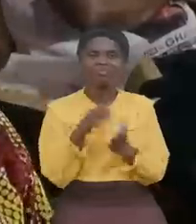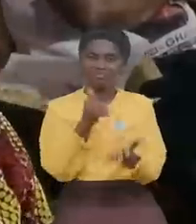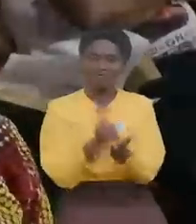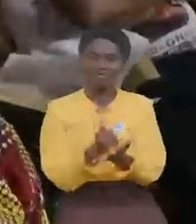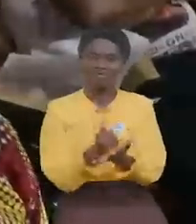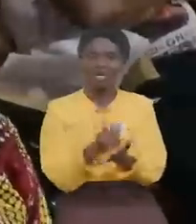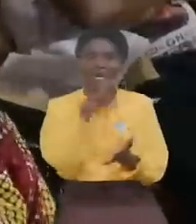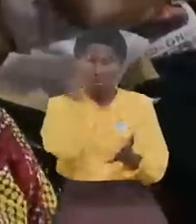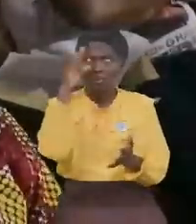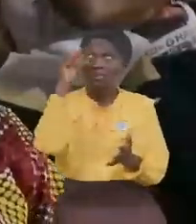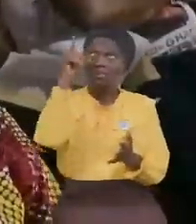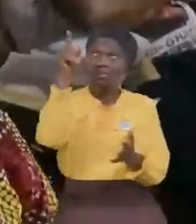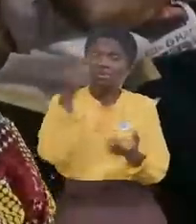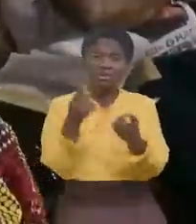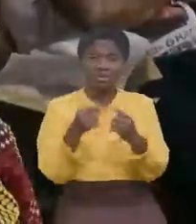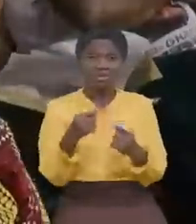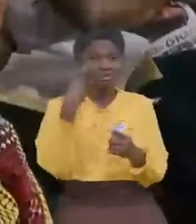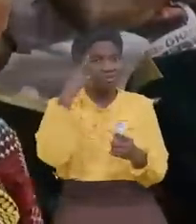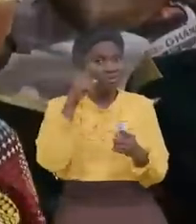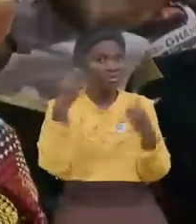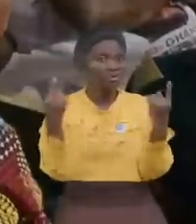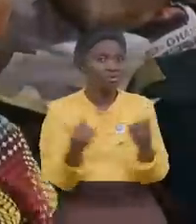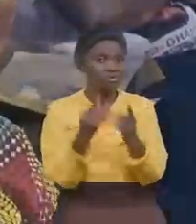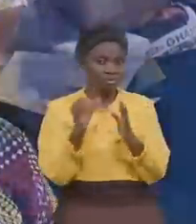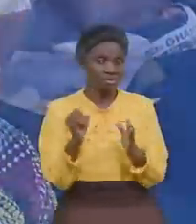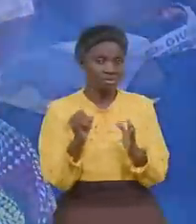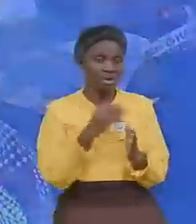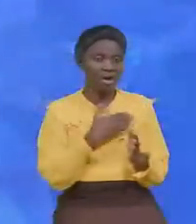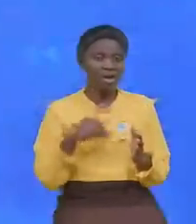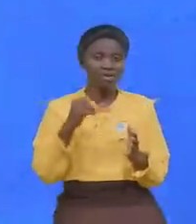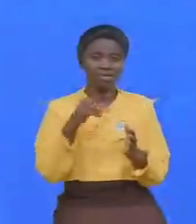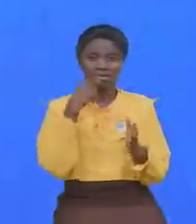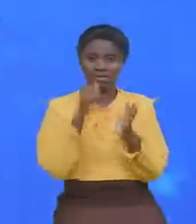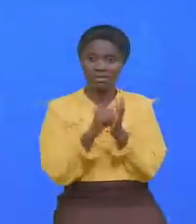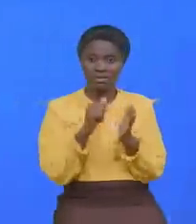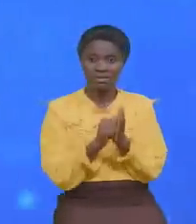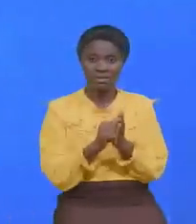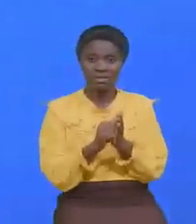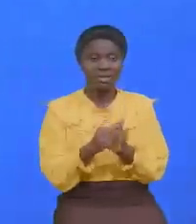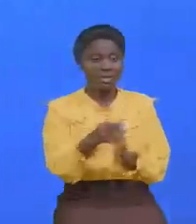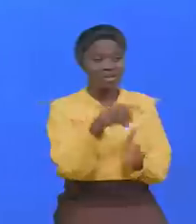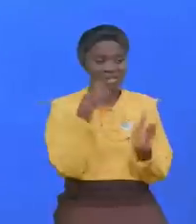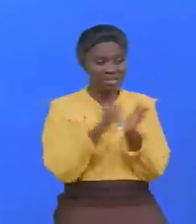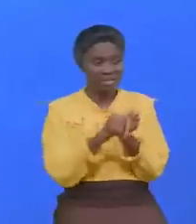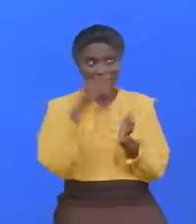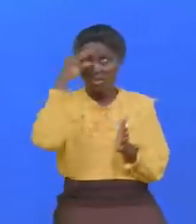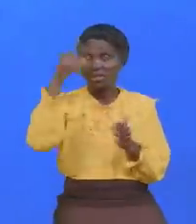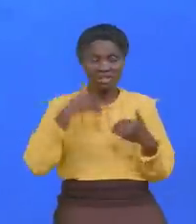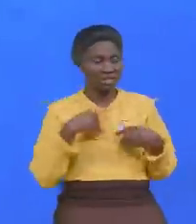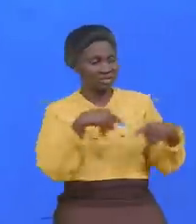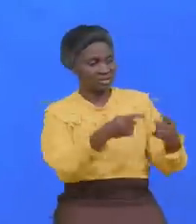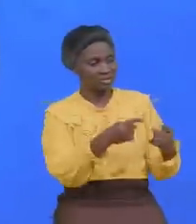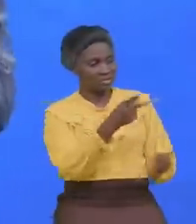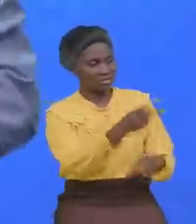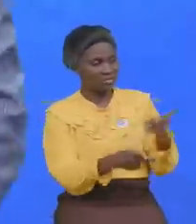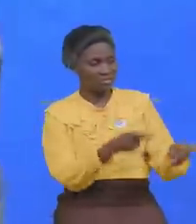Because he came for sinners. And so they said he's going to be guest with a man